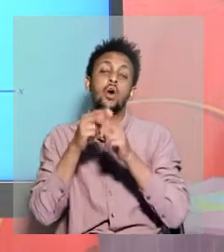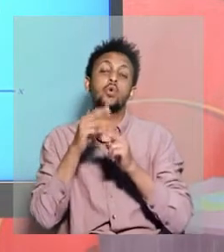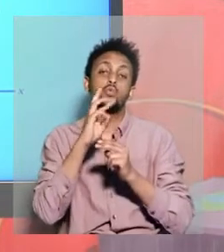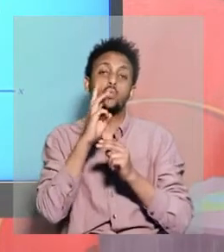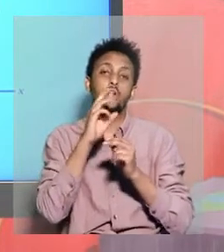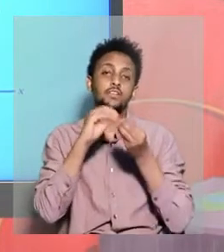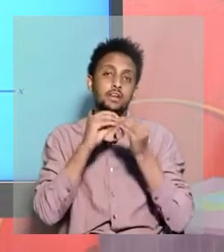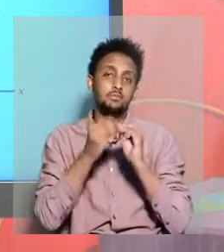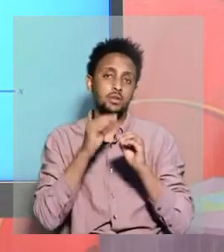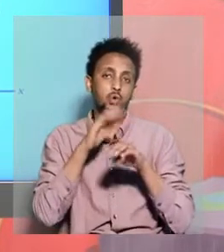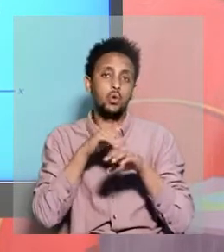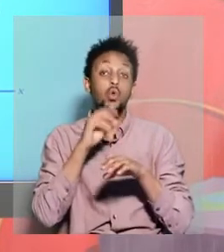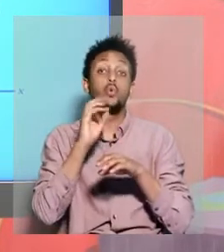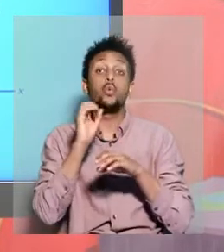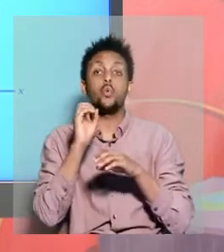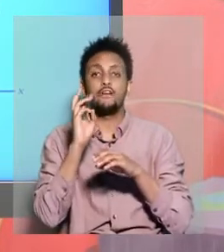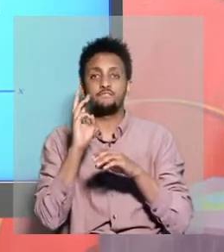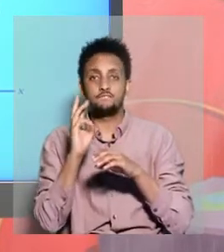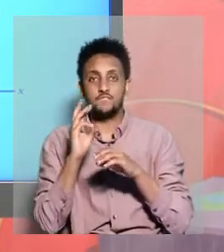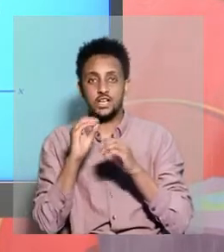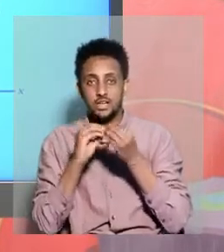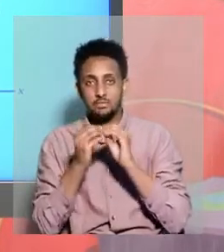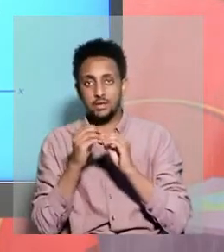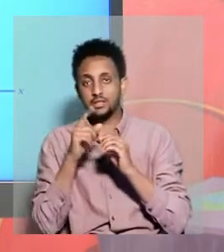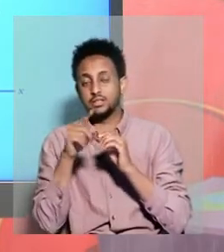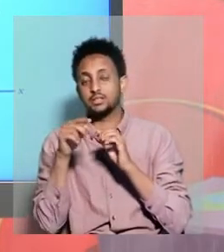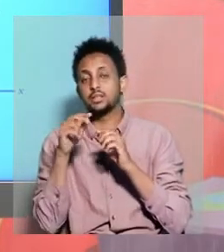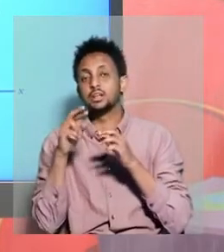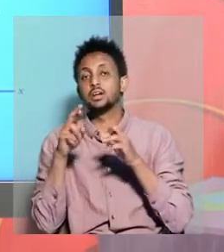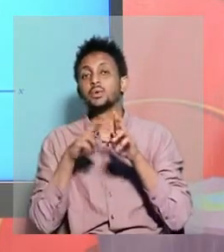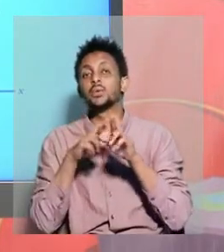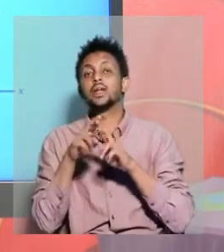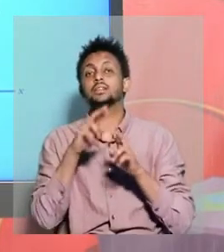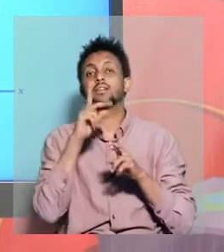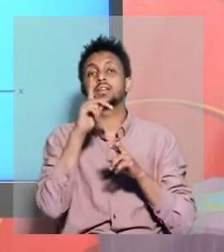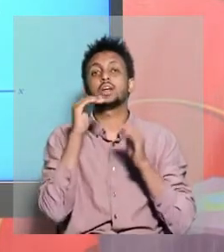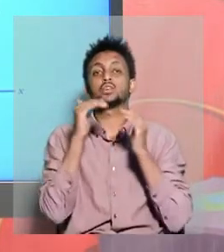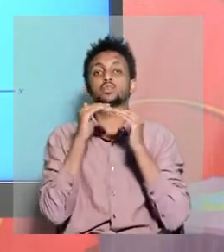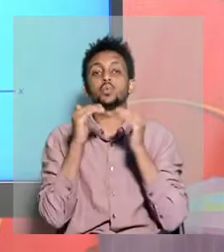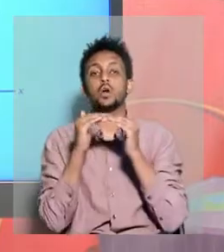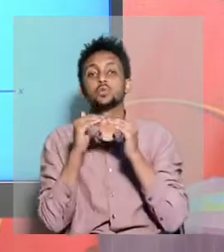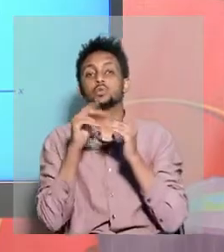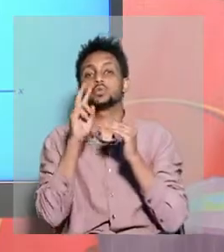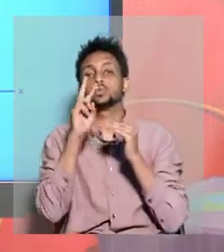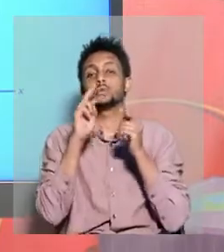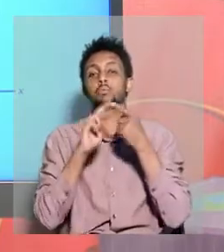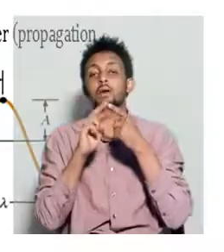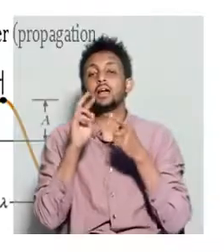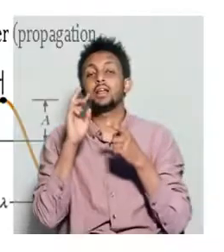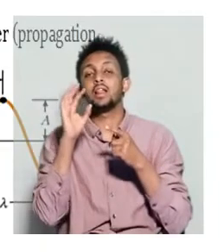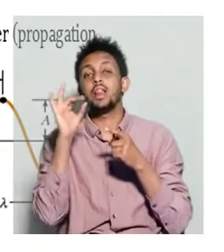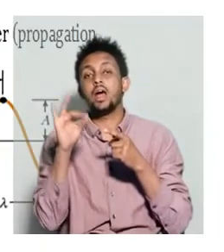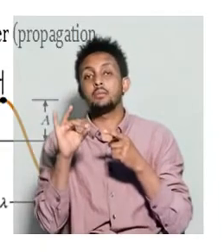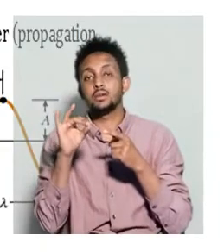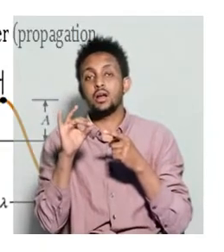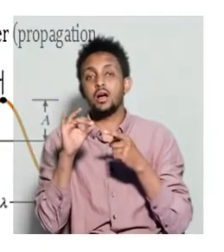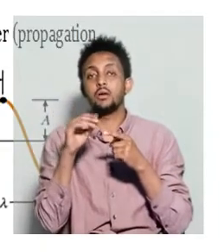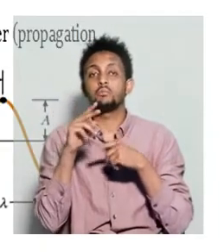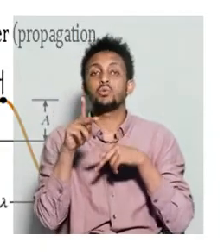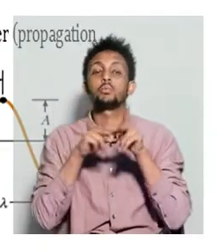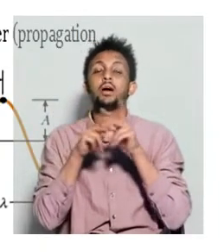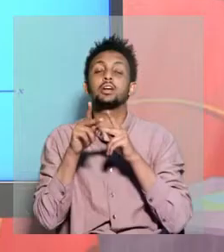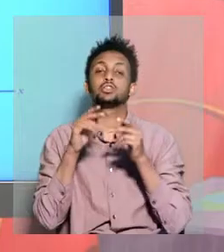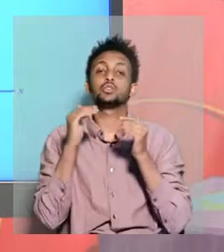wave number. We call it to be wave number, or it's related like k is equals to 2 pi over lambda,